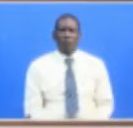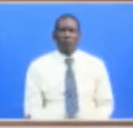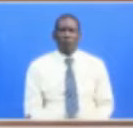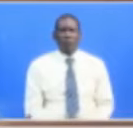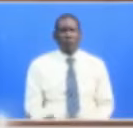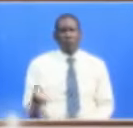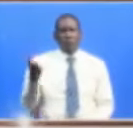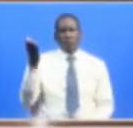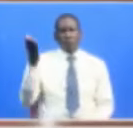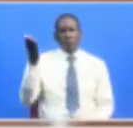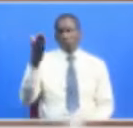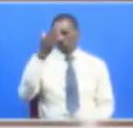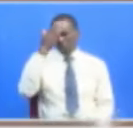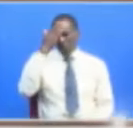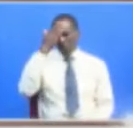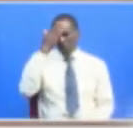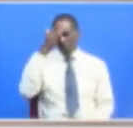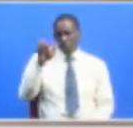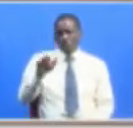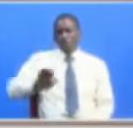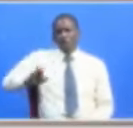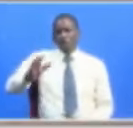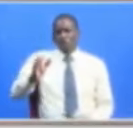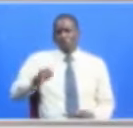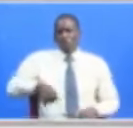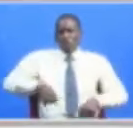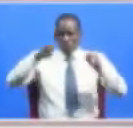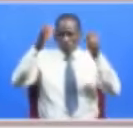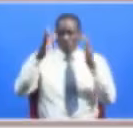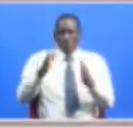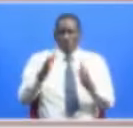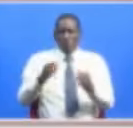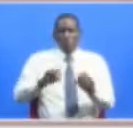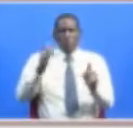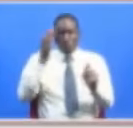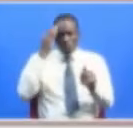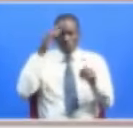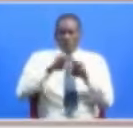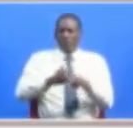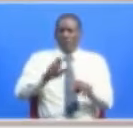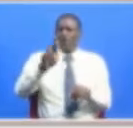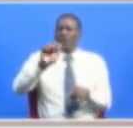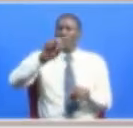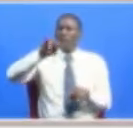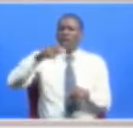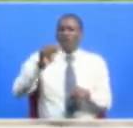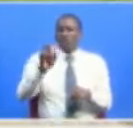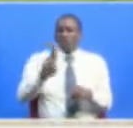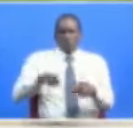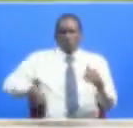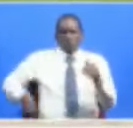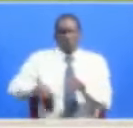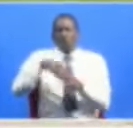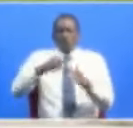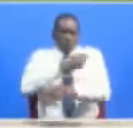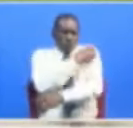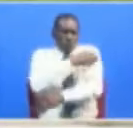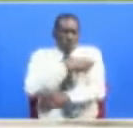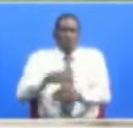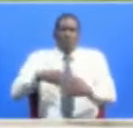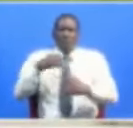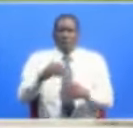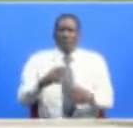This was Monday. A county enforcement officer, popularly known as Kanjo, was chased away from the hospital after threatening